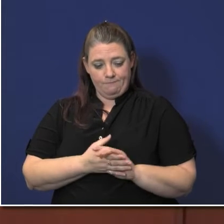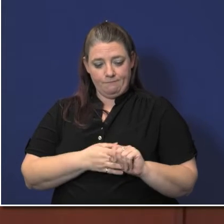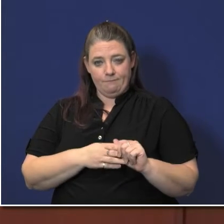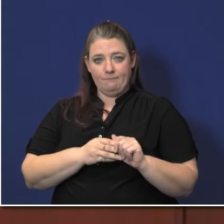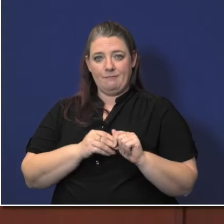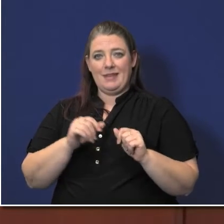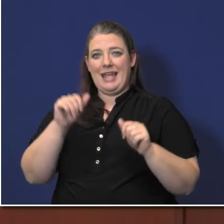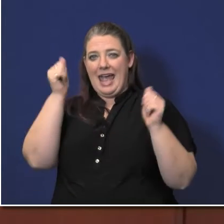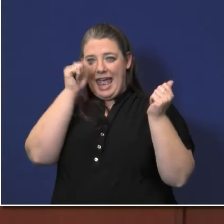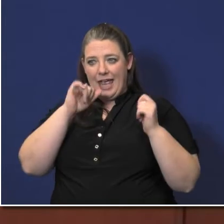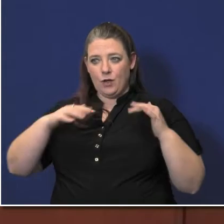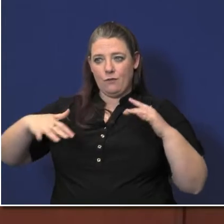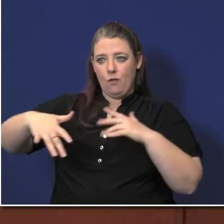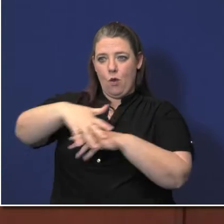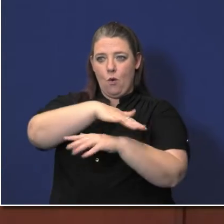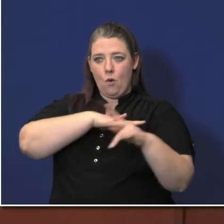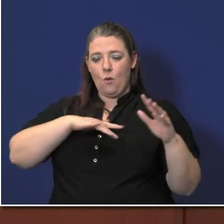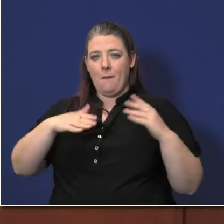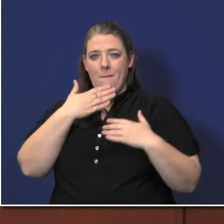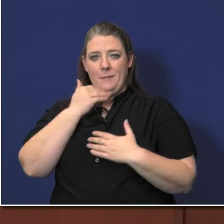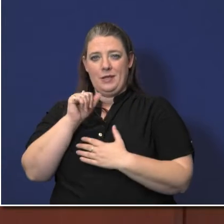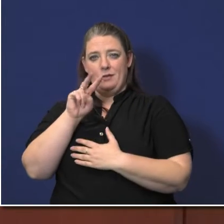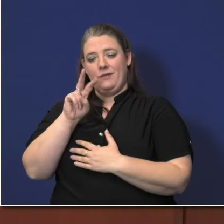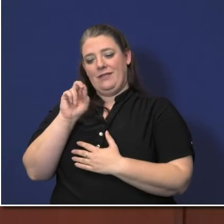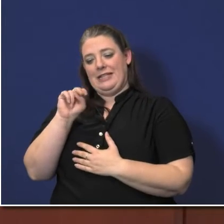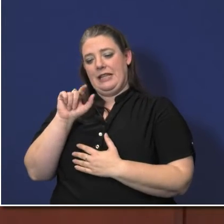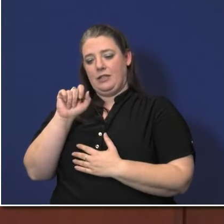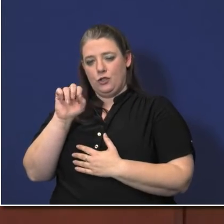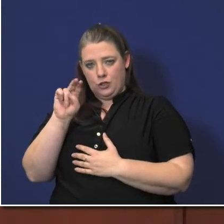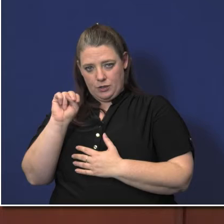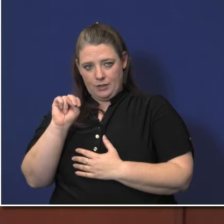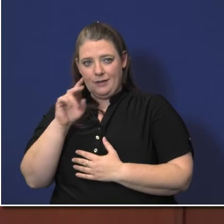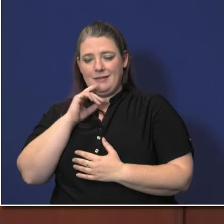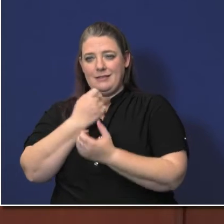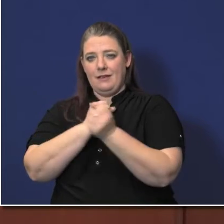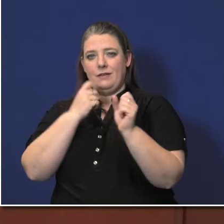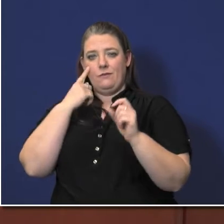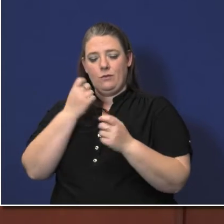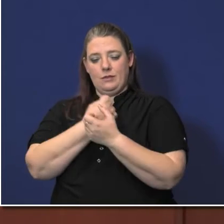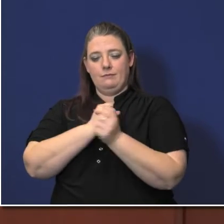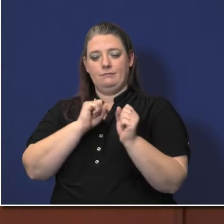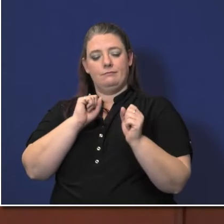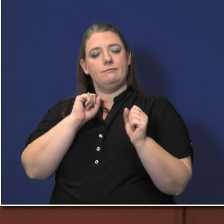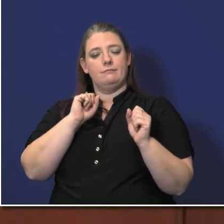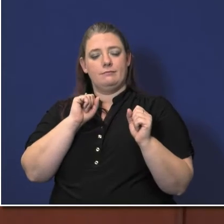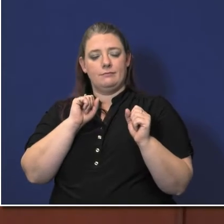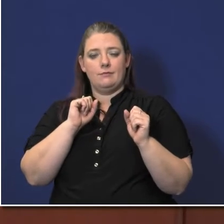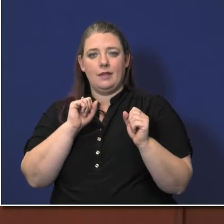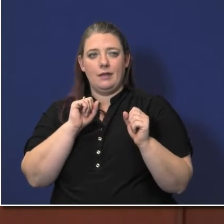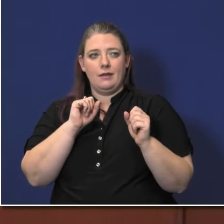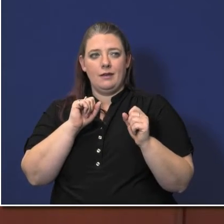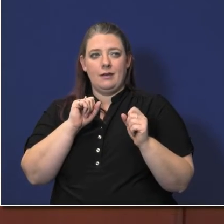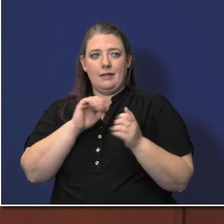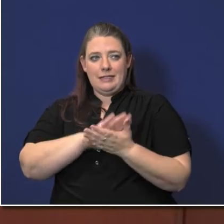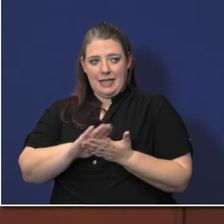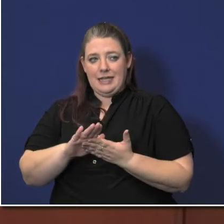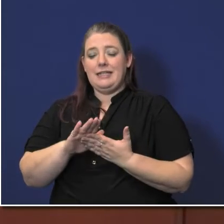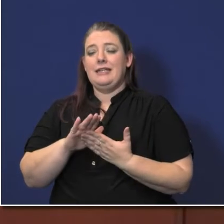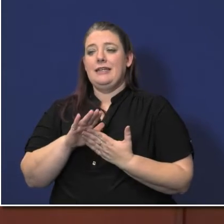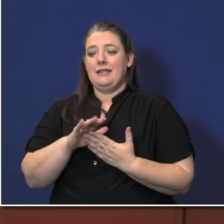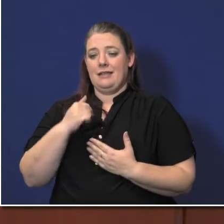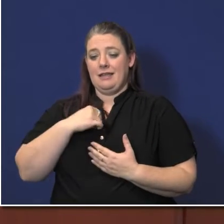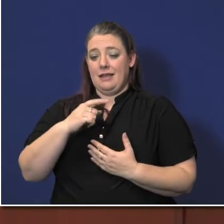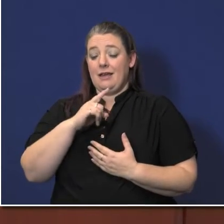airflow, ventilation, and safety from a sanitation perspective. I have no doubt the